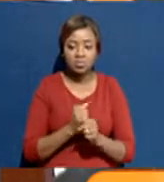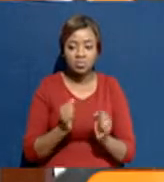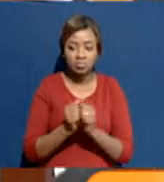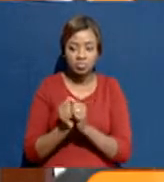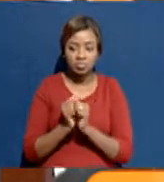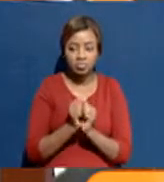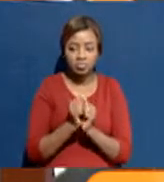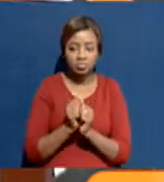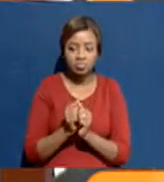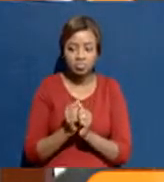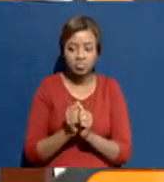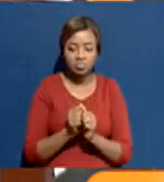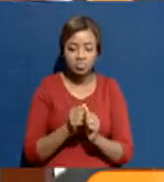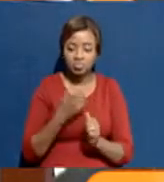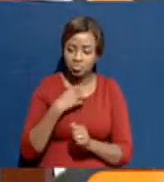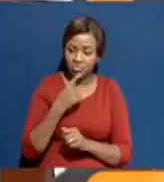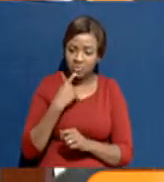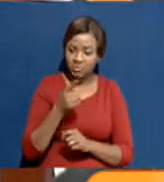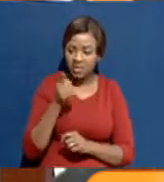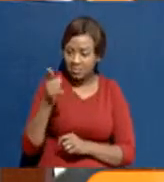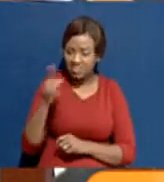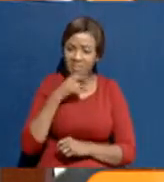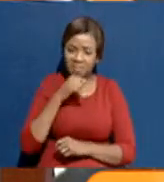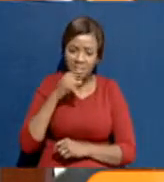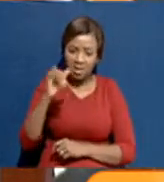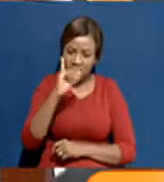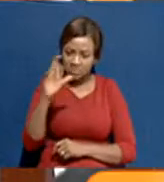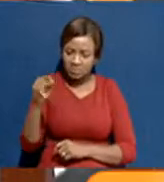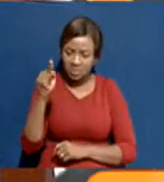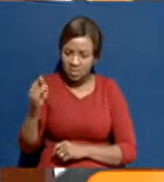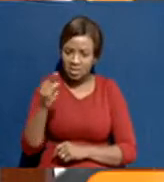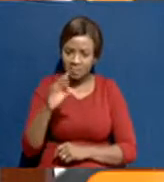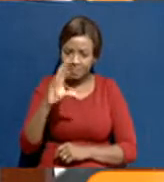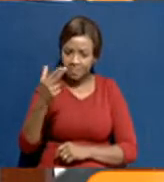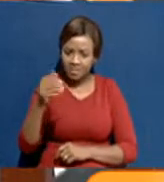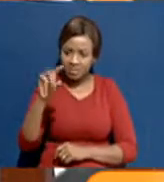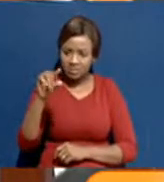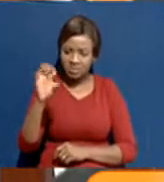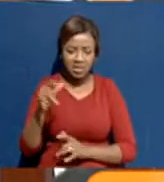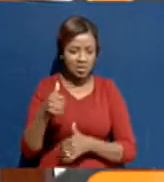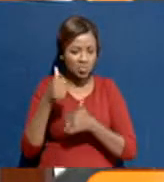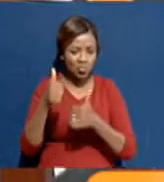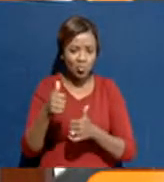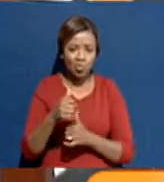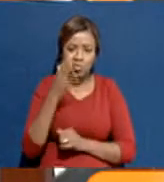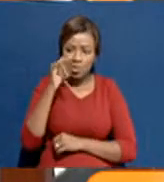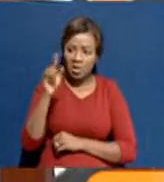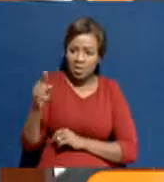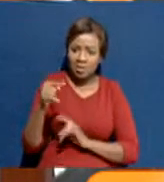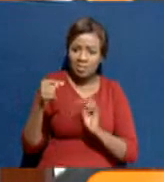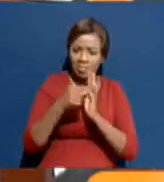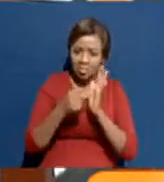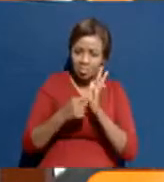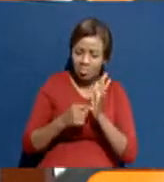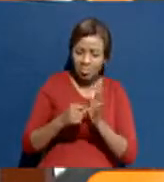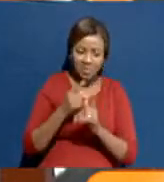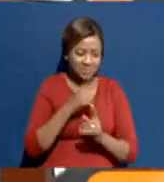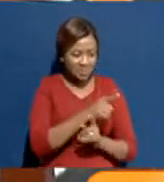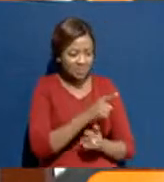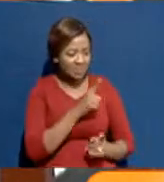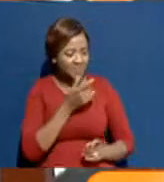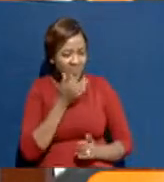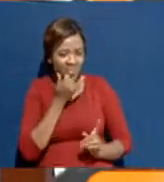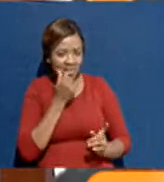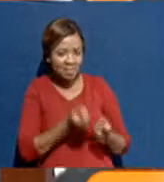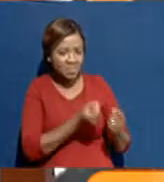him, you know, this guy is very good. I wish we had him in 2013 because some of the things that went wrong, he could have assisted